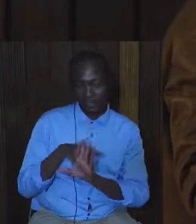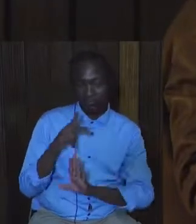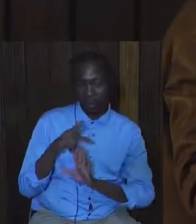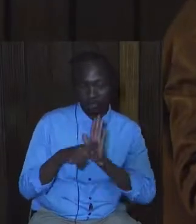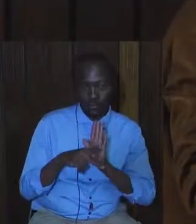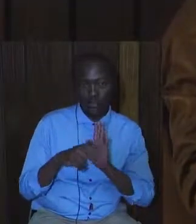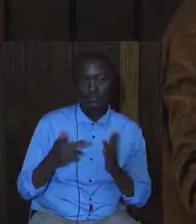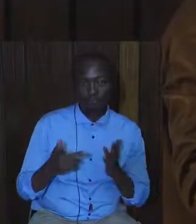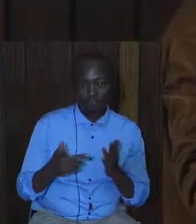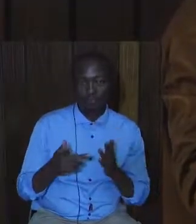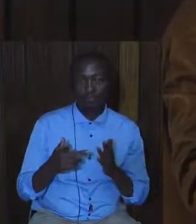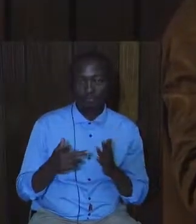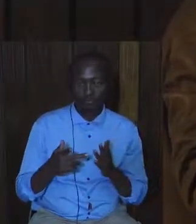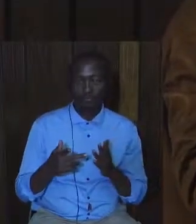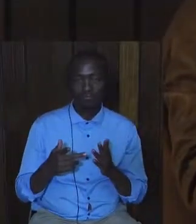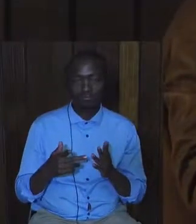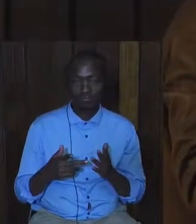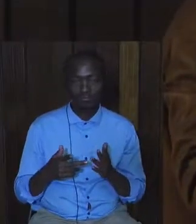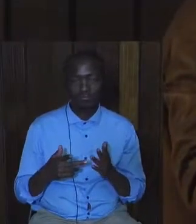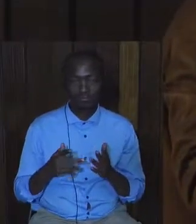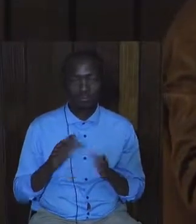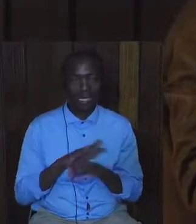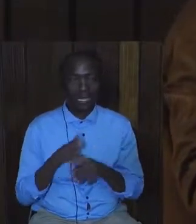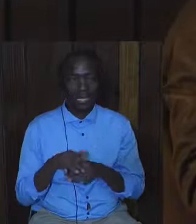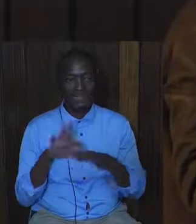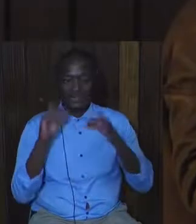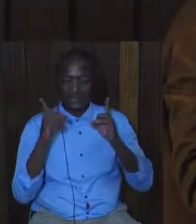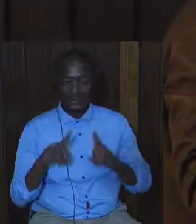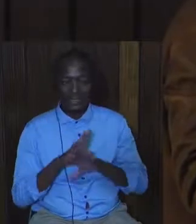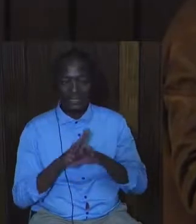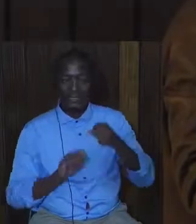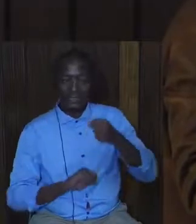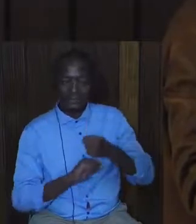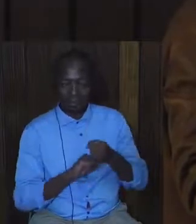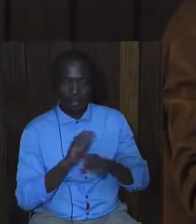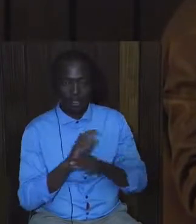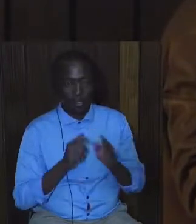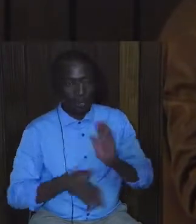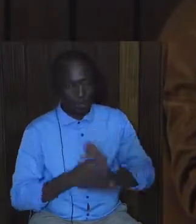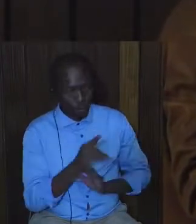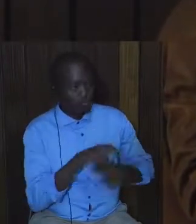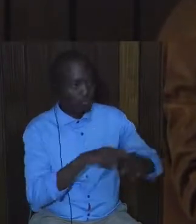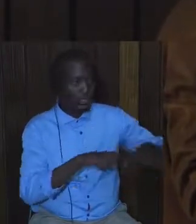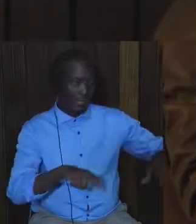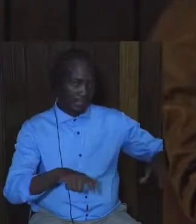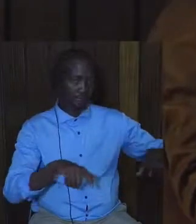projects and specialist support, we go to that panel.